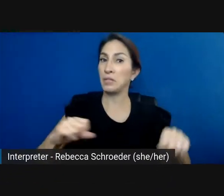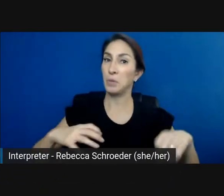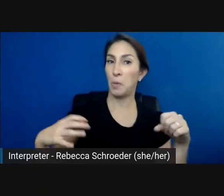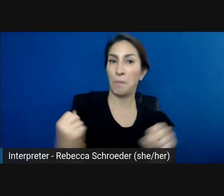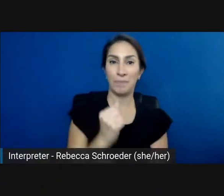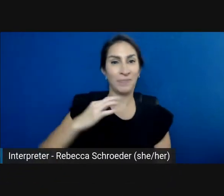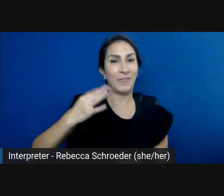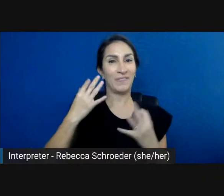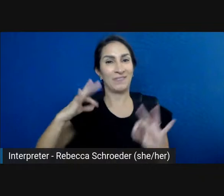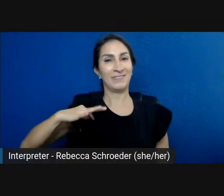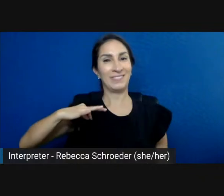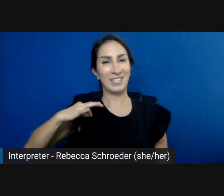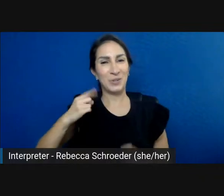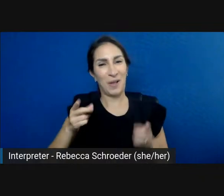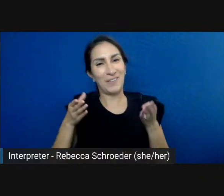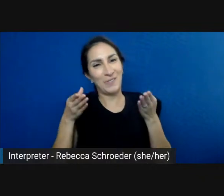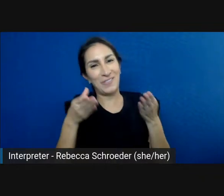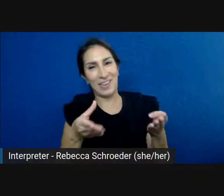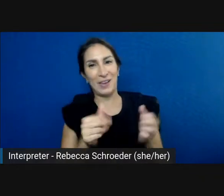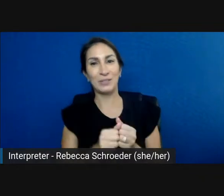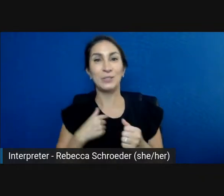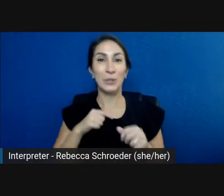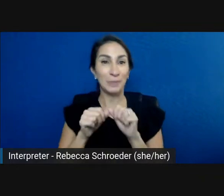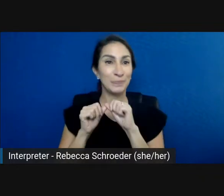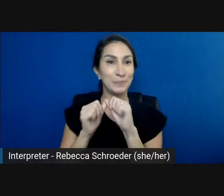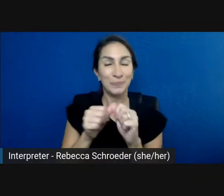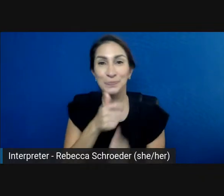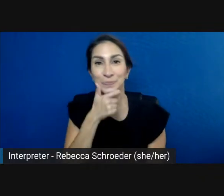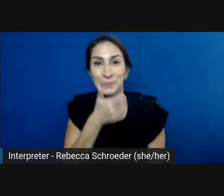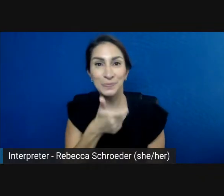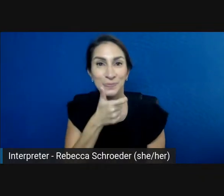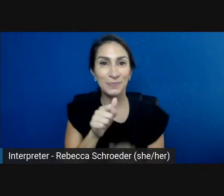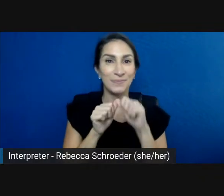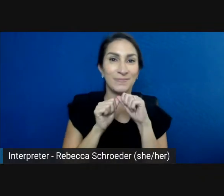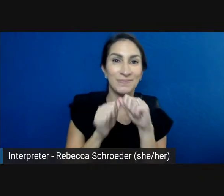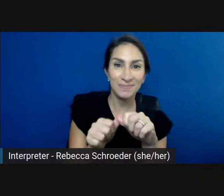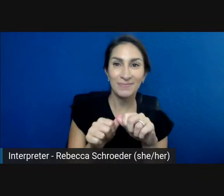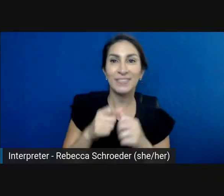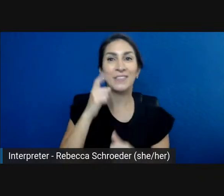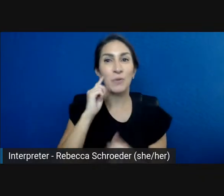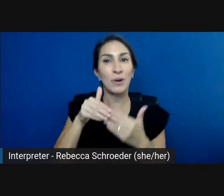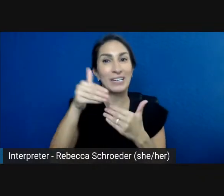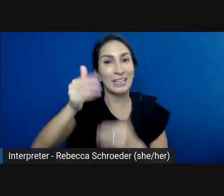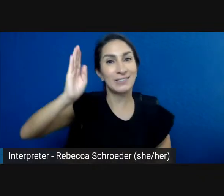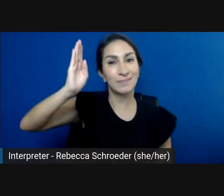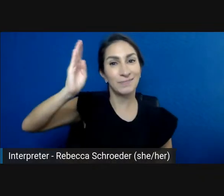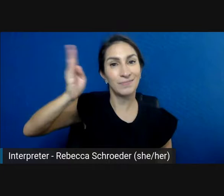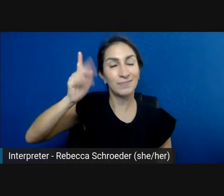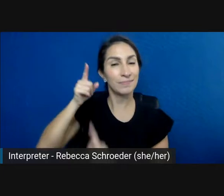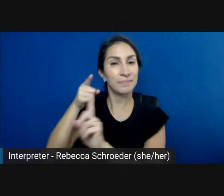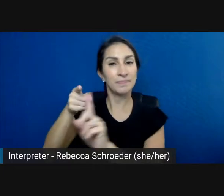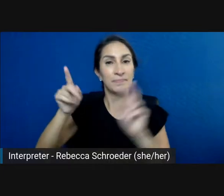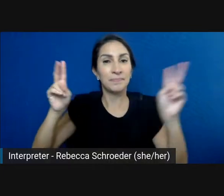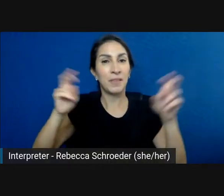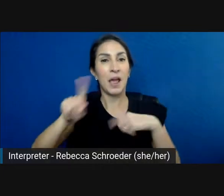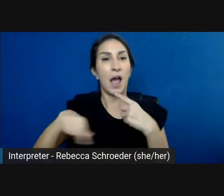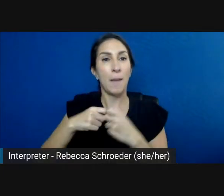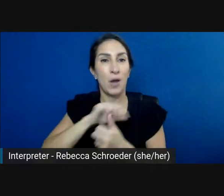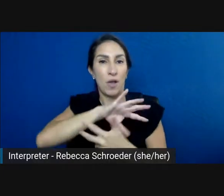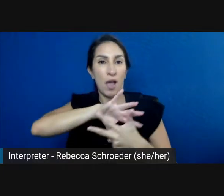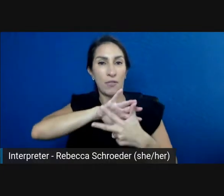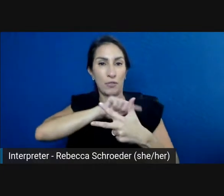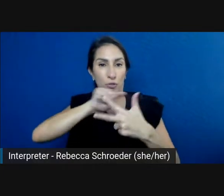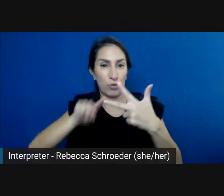there. Stay tuned for our next session, which will be a collection of 3